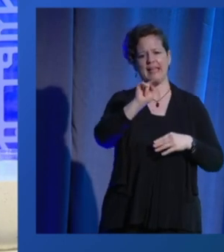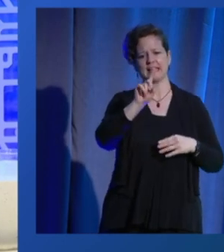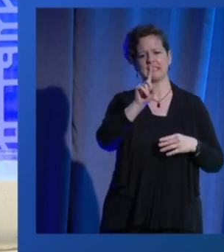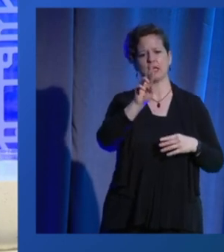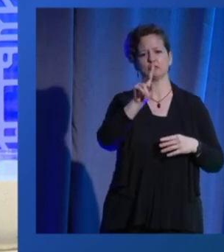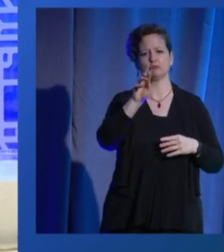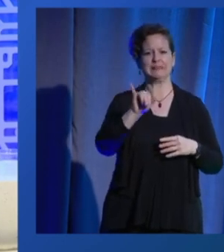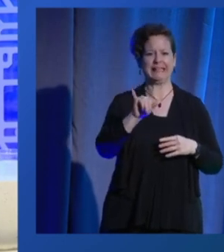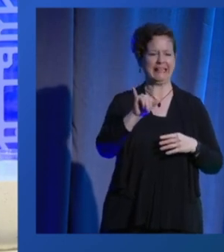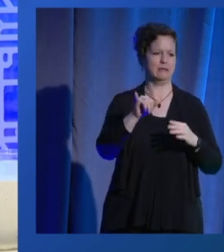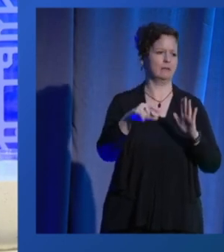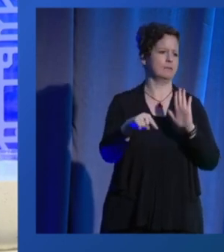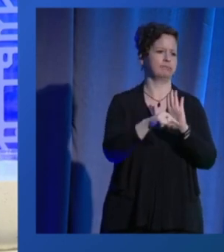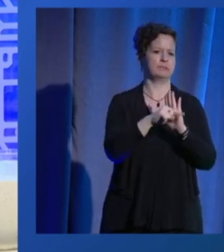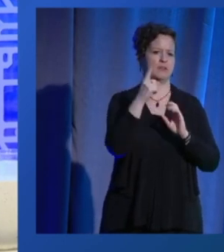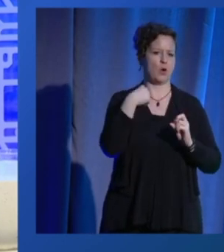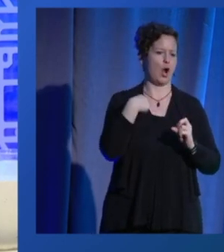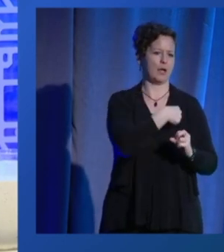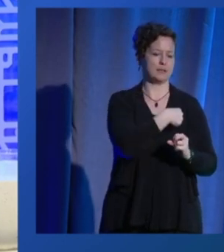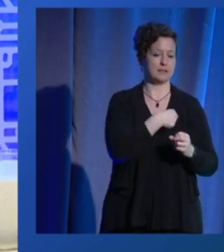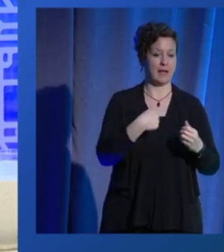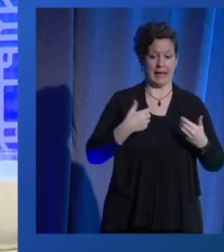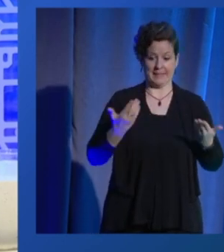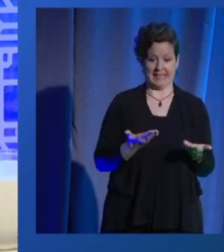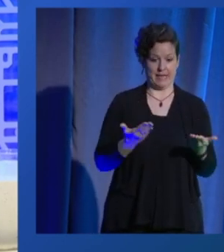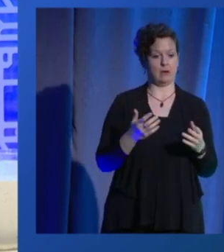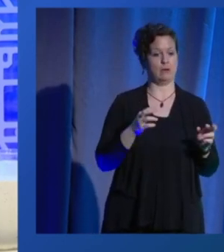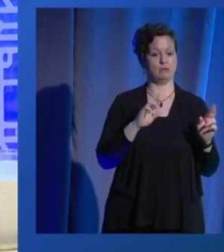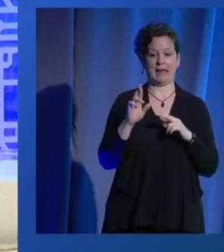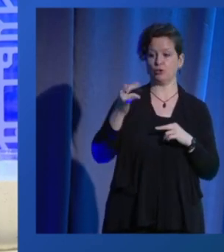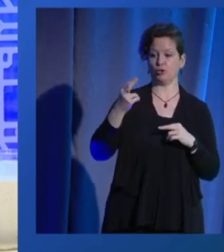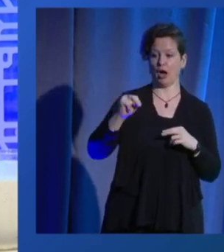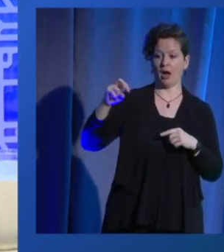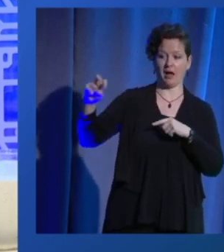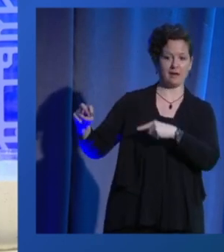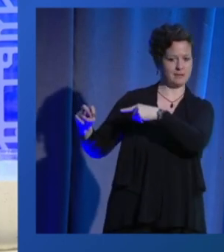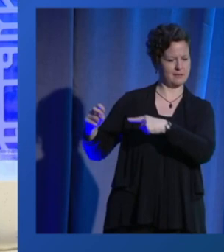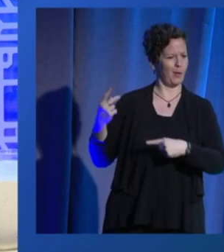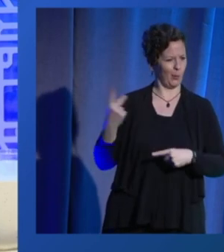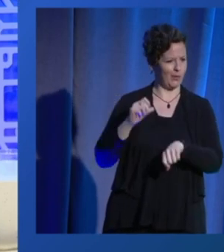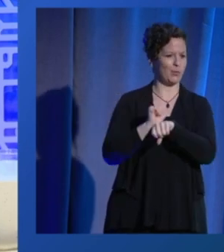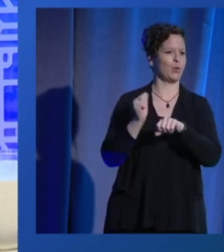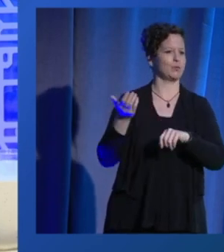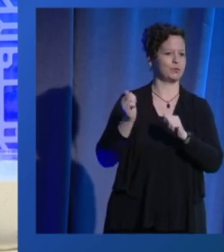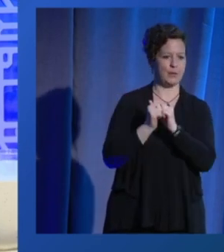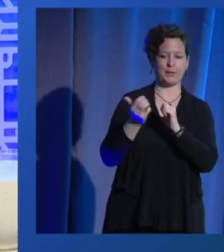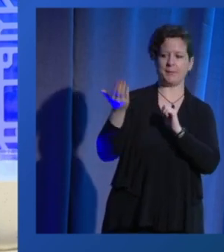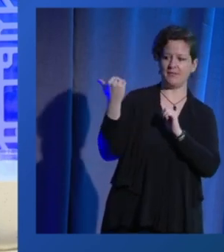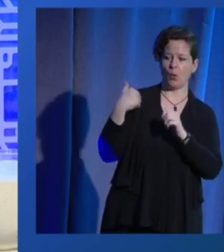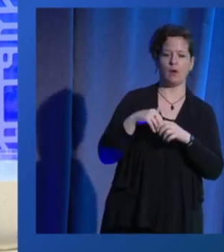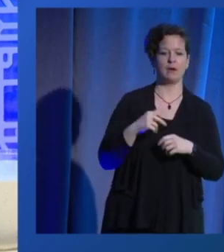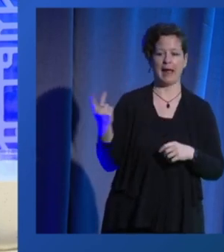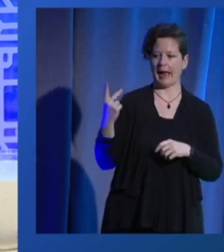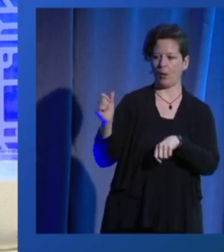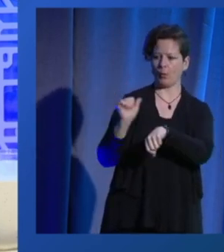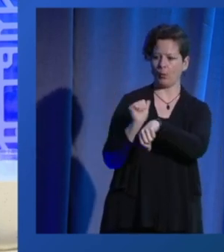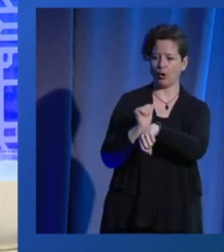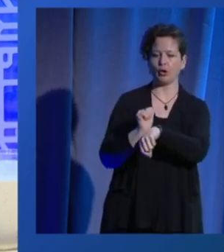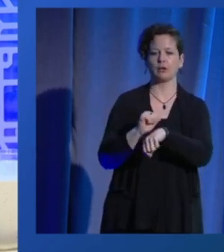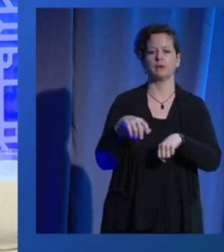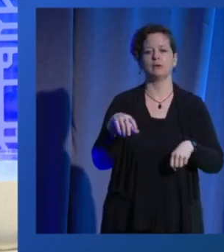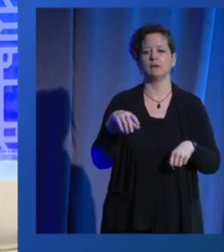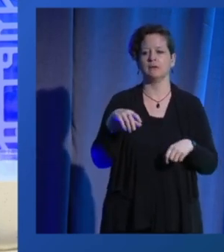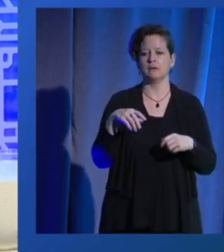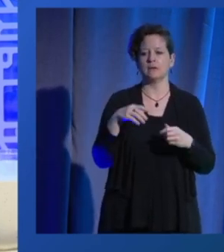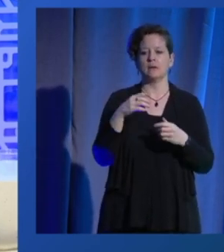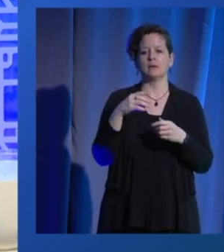the disadvantage um I sit here with John uh John and I know each other we've worked in the past I mean the the work that we do with some of with